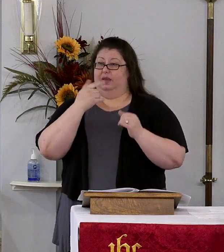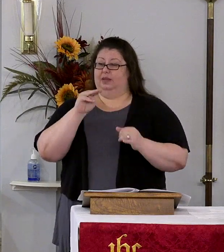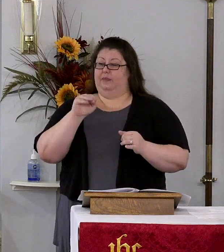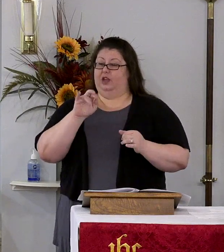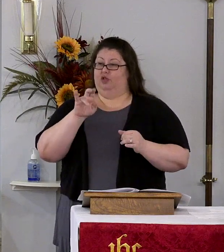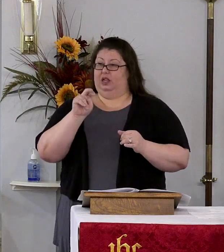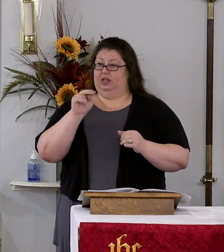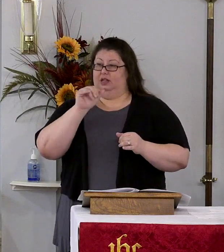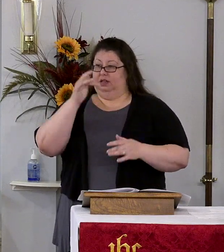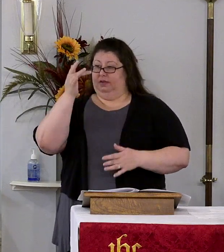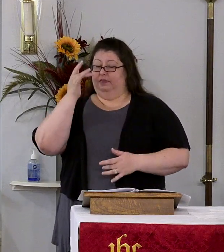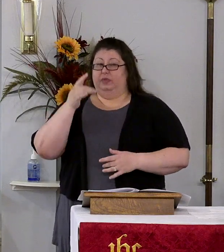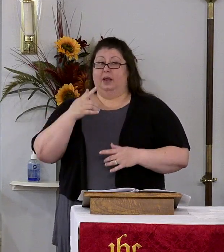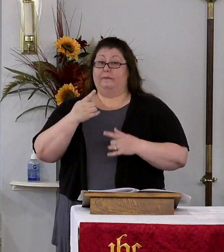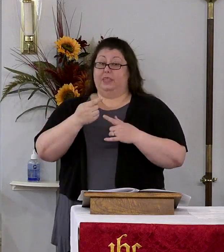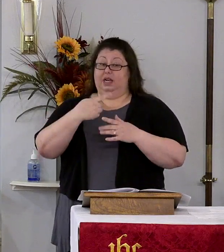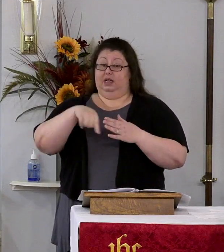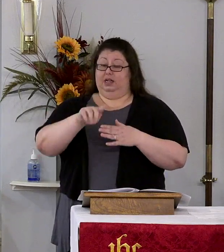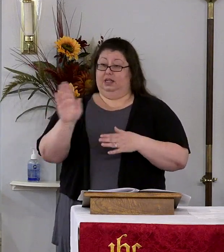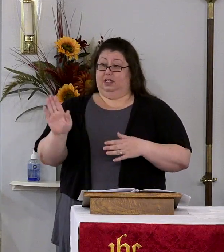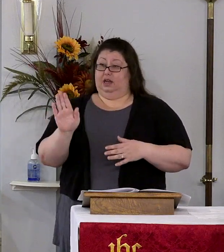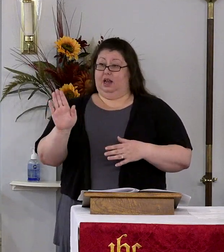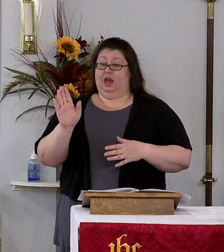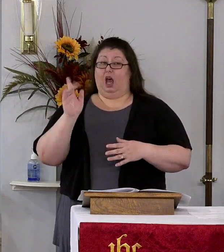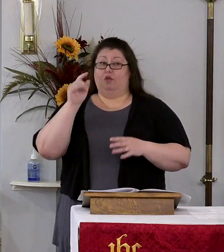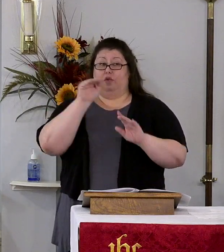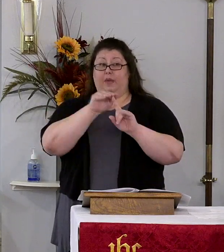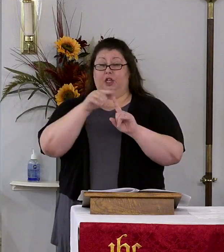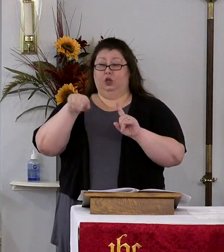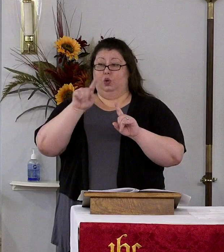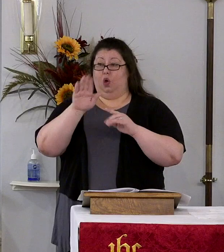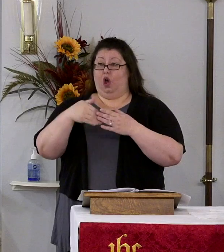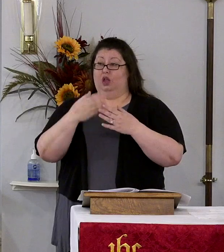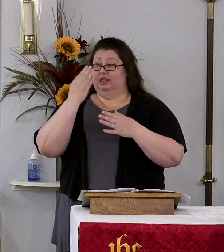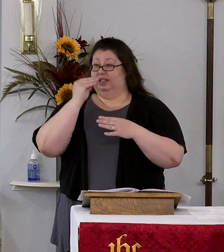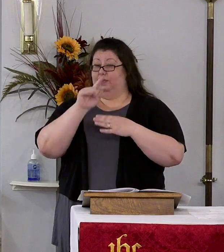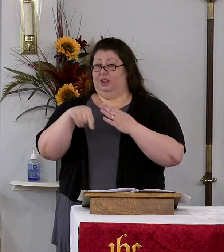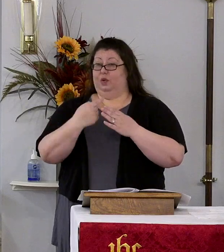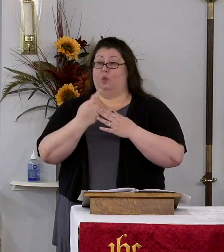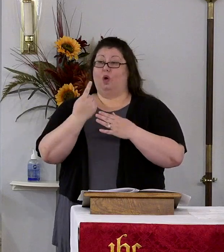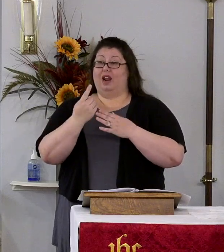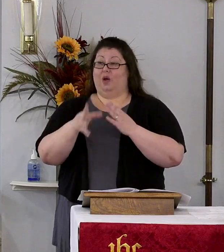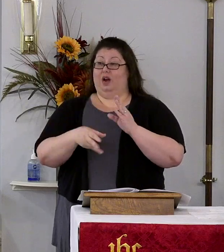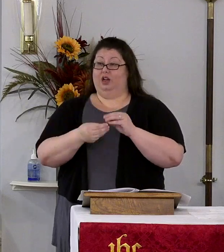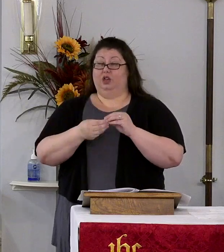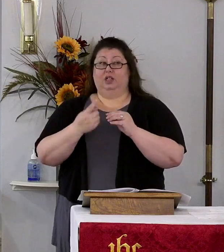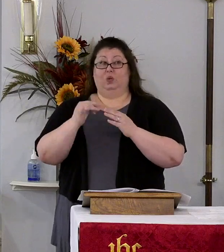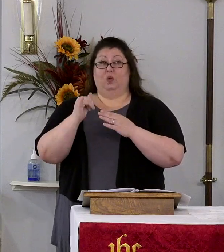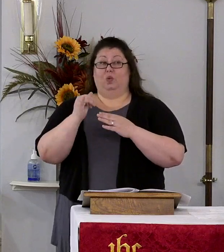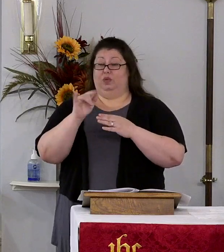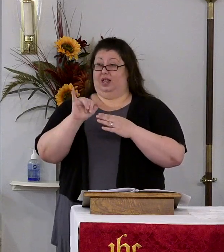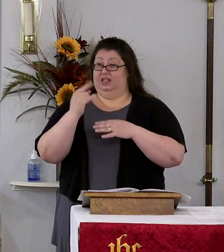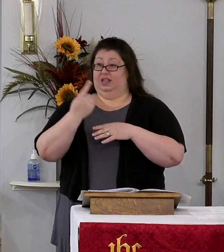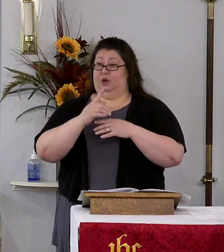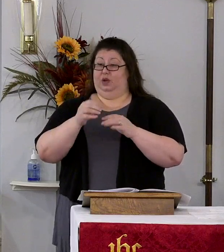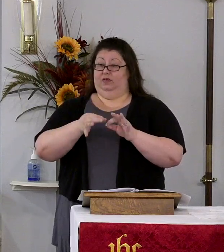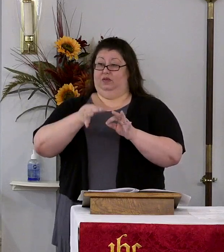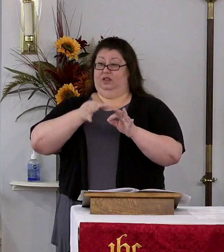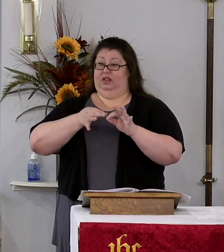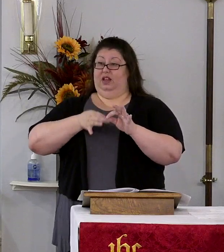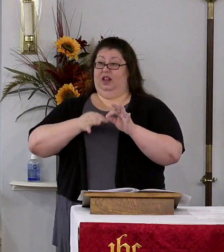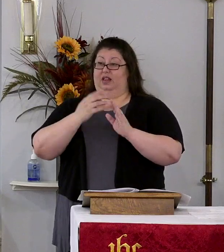illness. And next Sunday, I remind you all to sleep in an extra hour. It's the day we turn the clocks back.